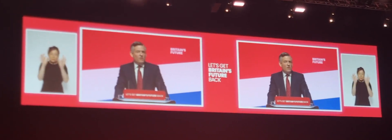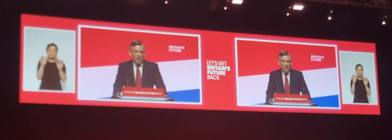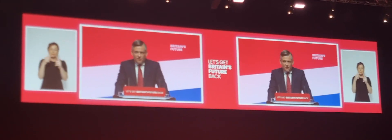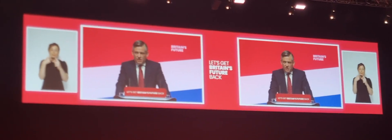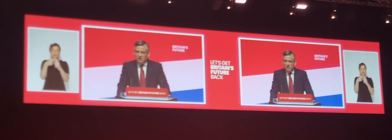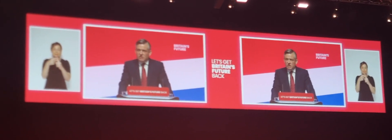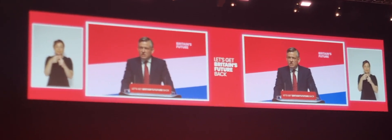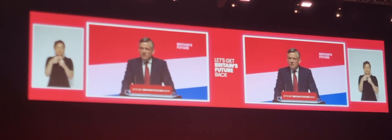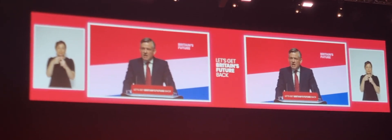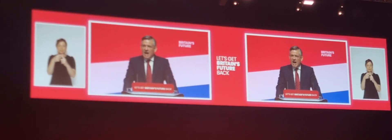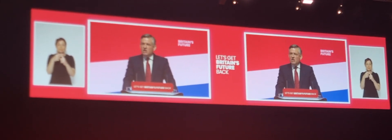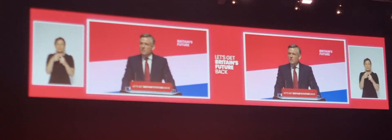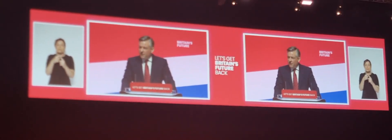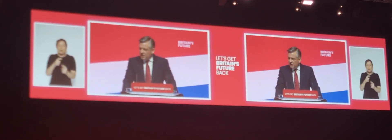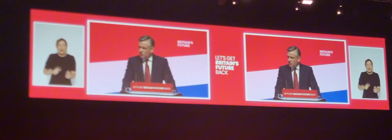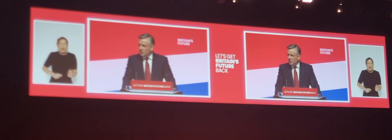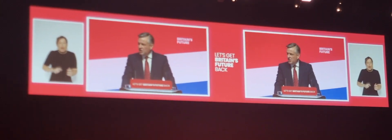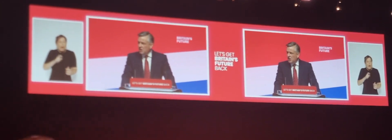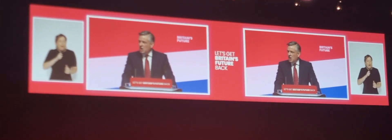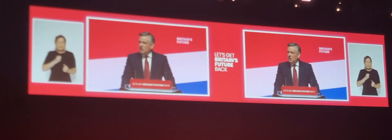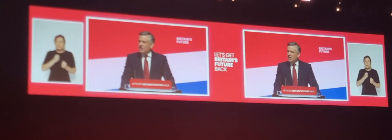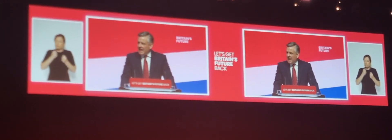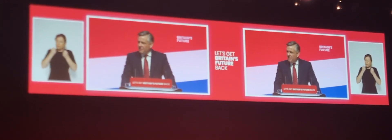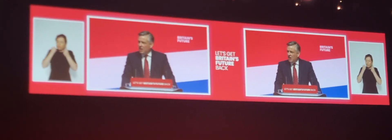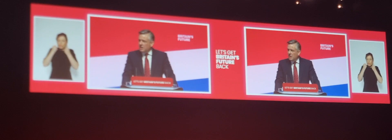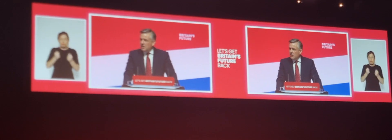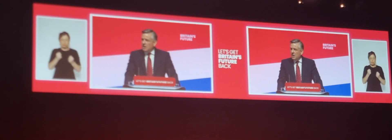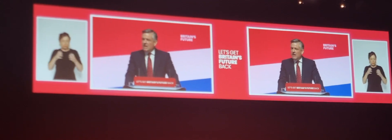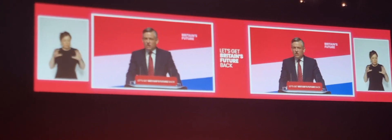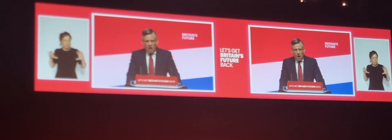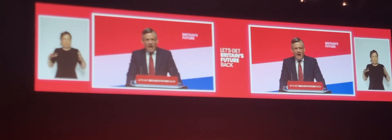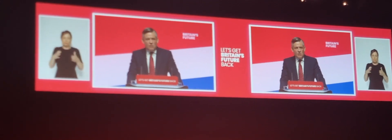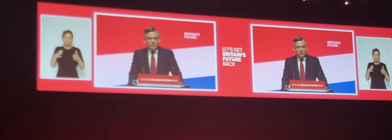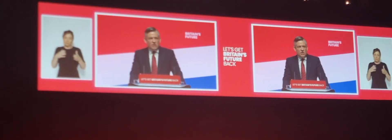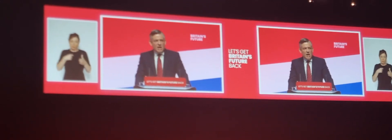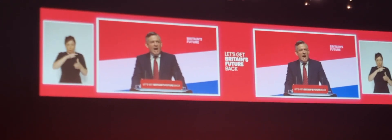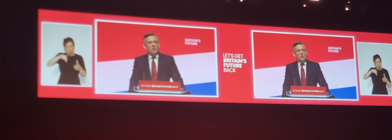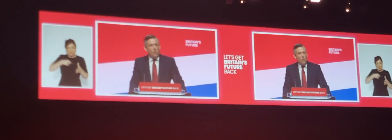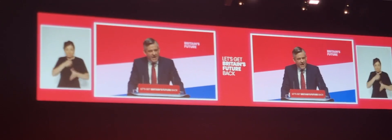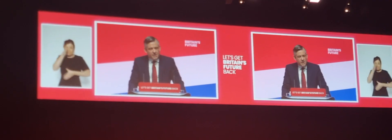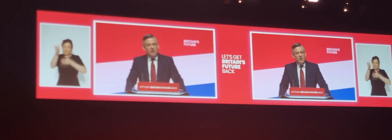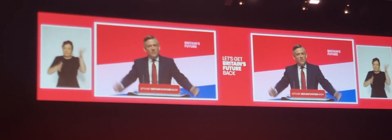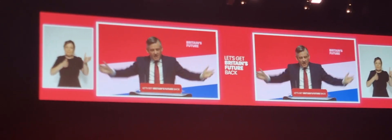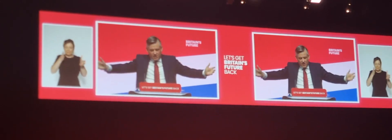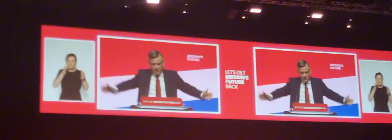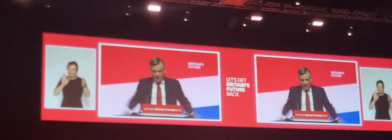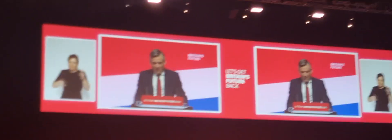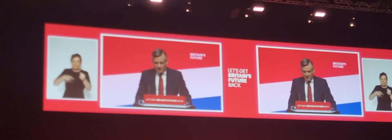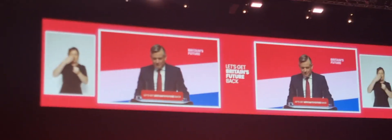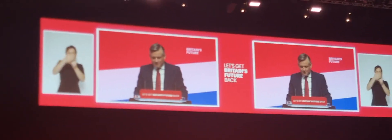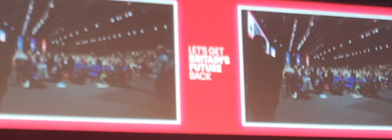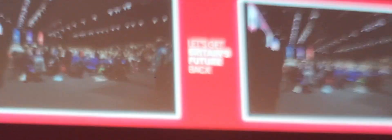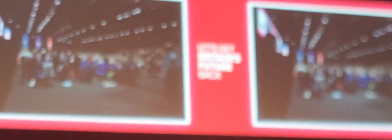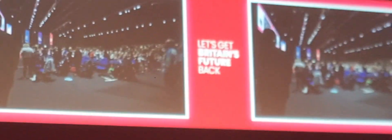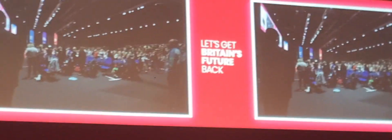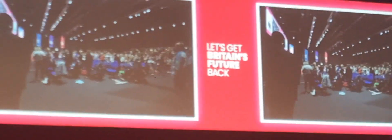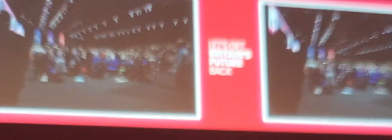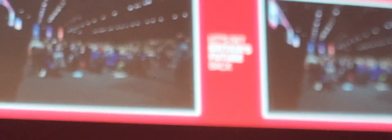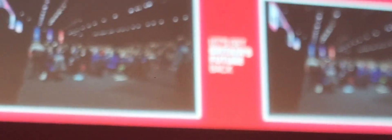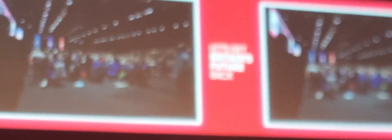And with confidence and conviction, together, let's go out and win. Thank you.